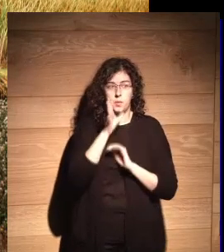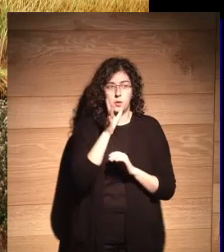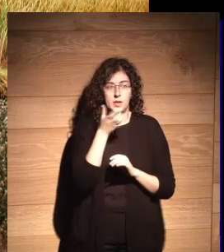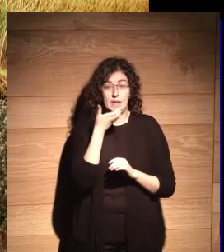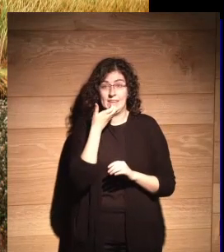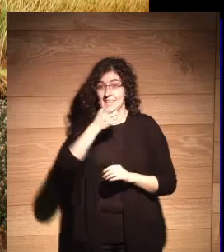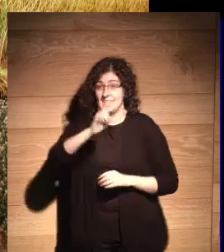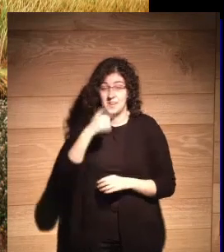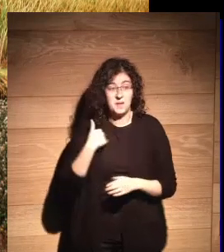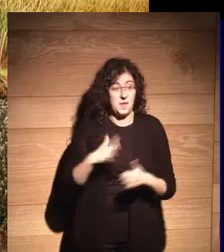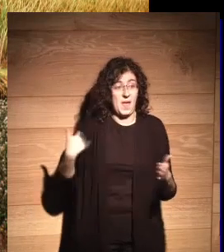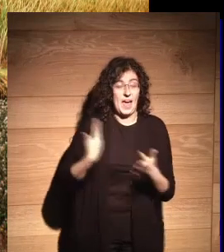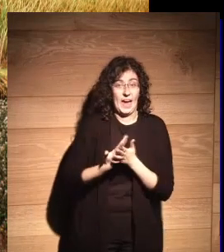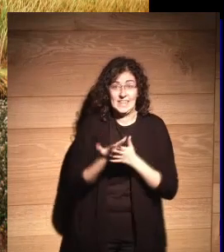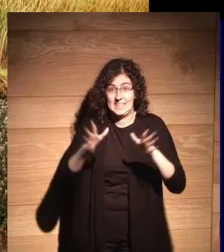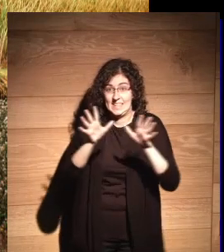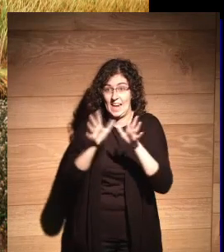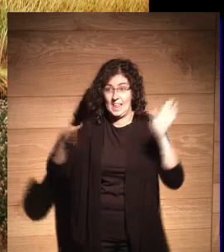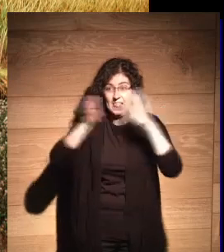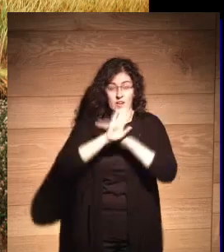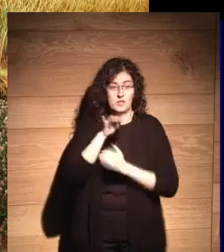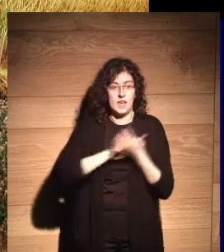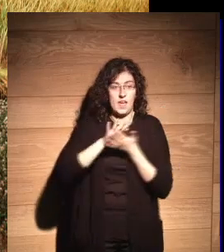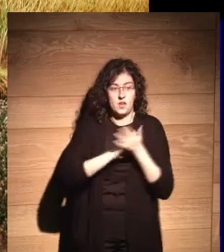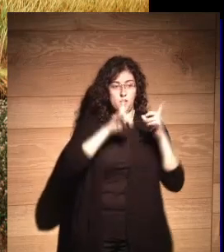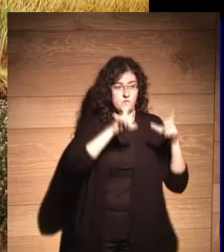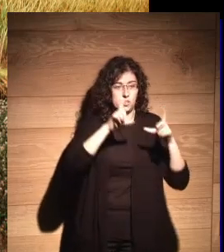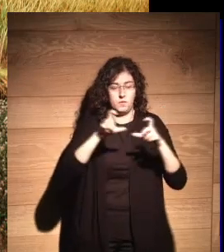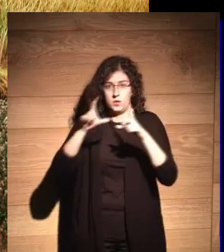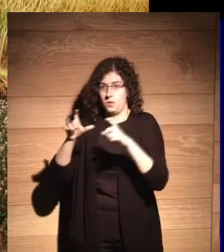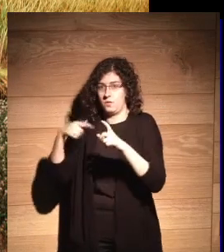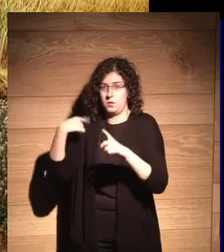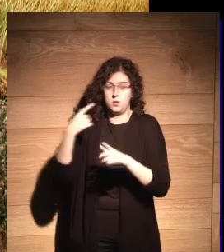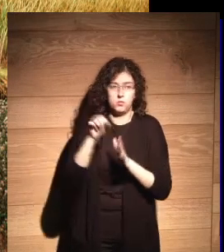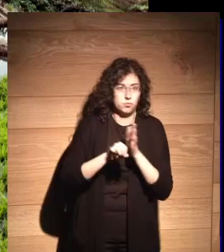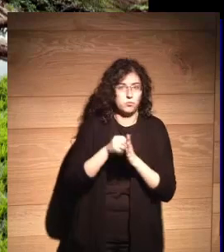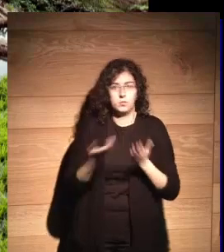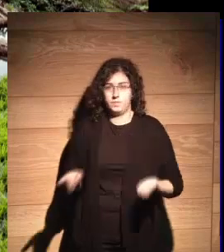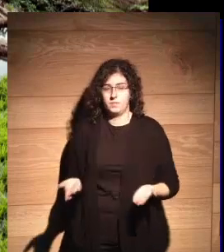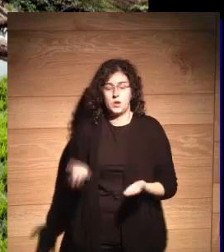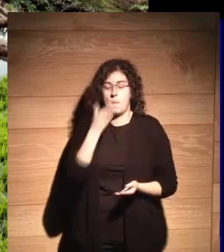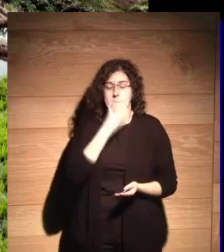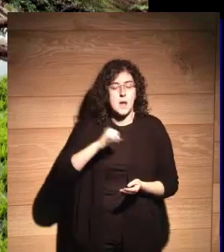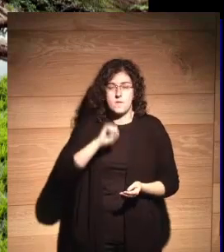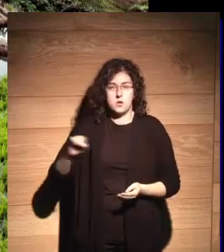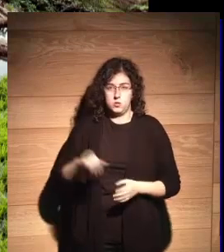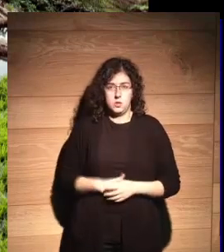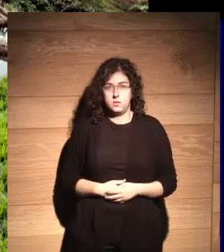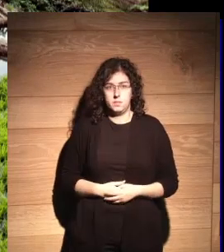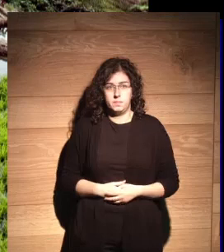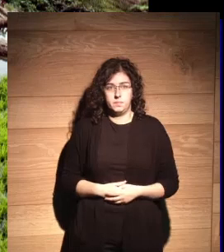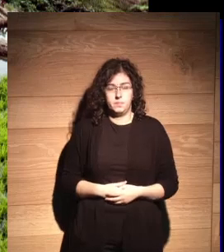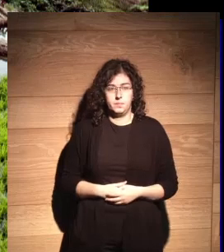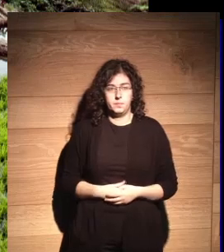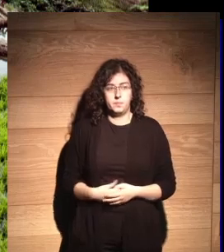talk about each picture so long, because we have a lot of pictures. Yeah. So perhaps also you can